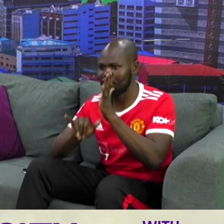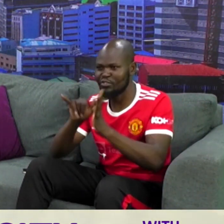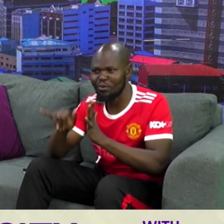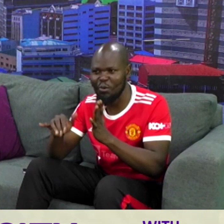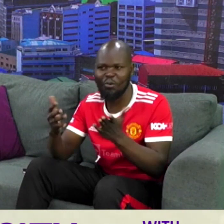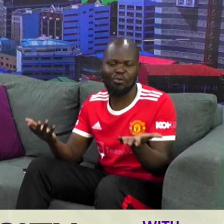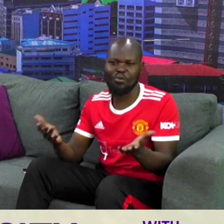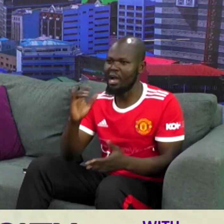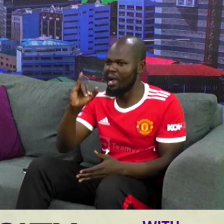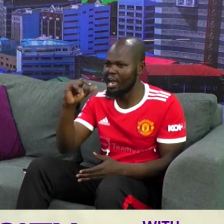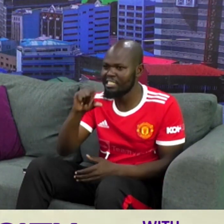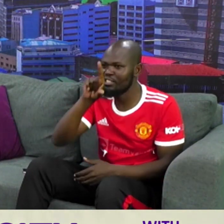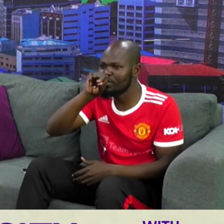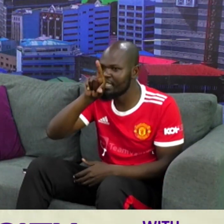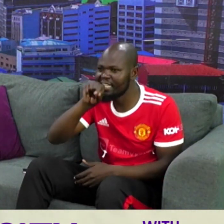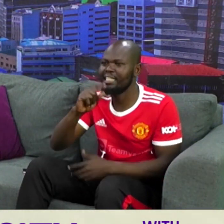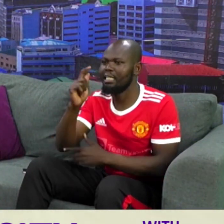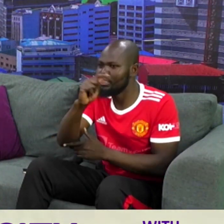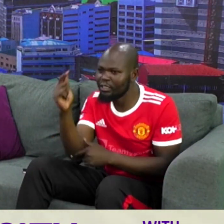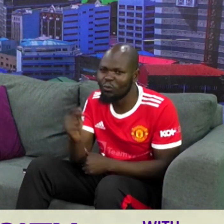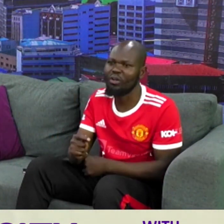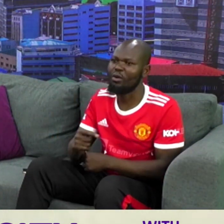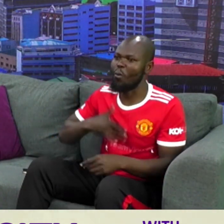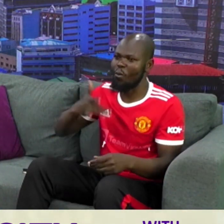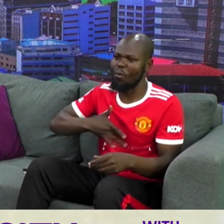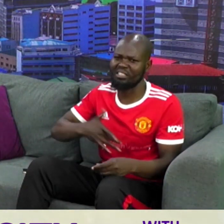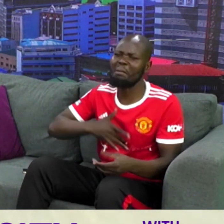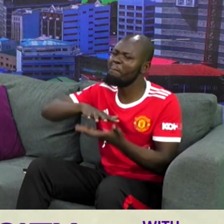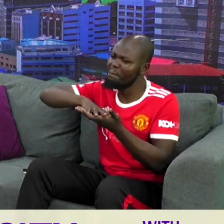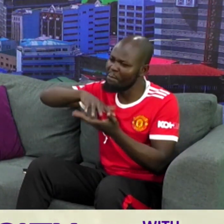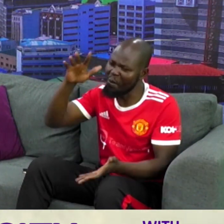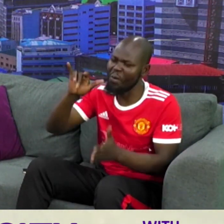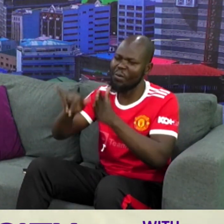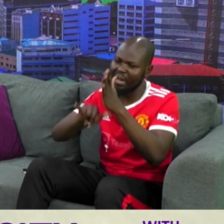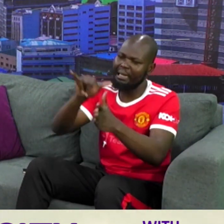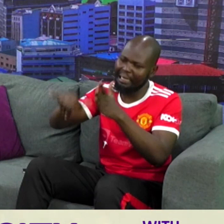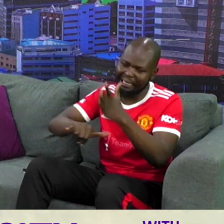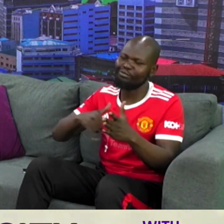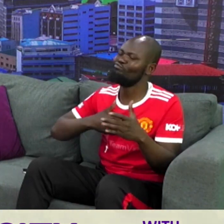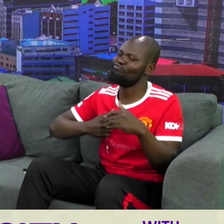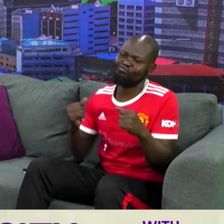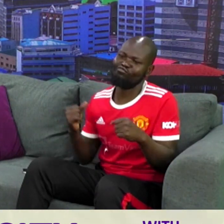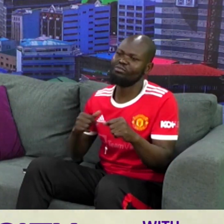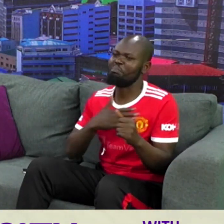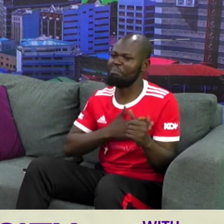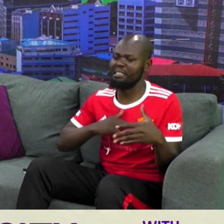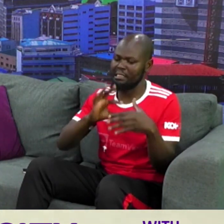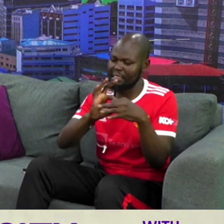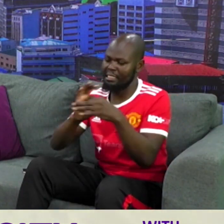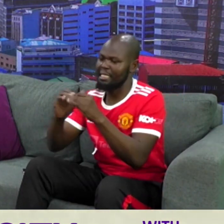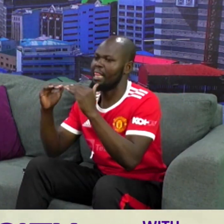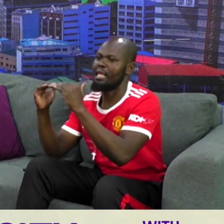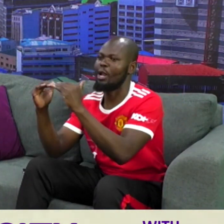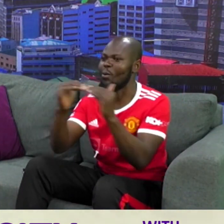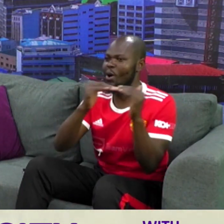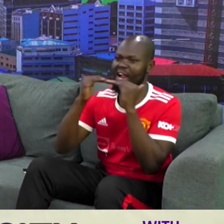send in your comments on opinions on YouTube, Instagram, and our social media platform, and also follow us on YouTube.